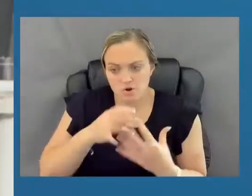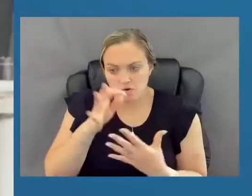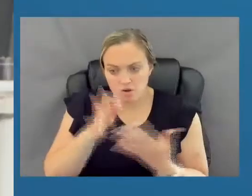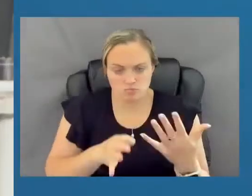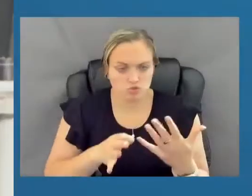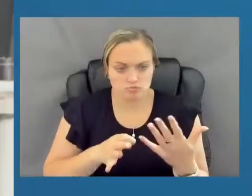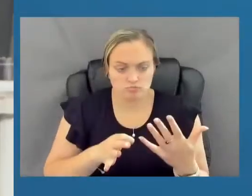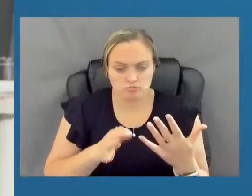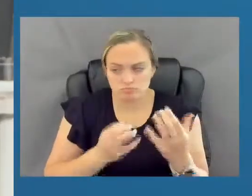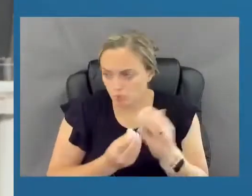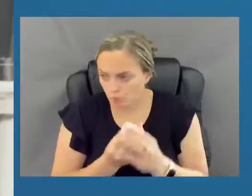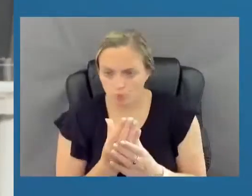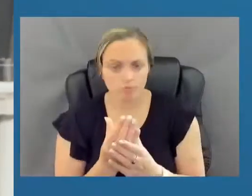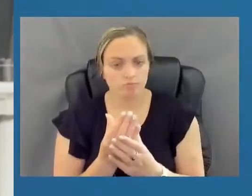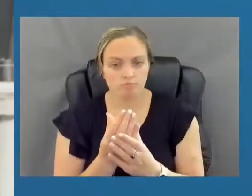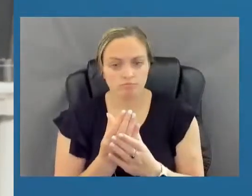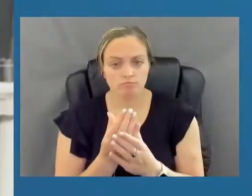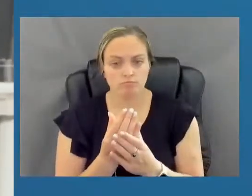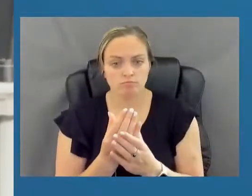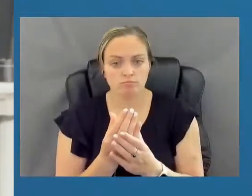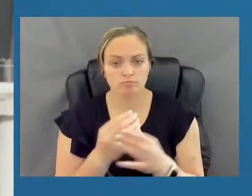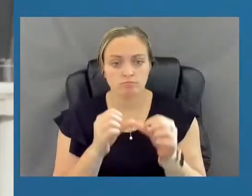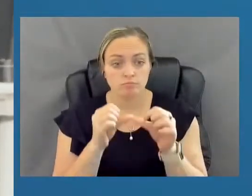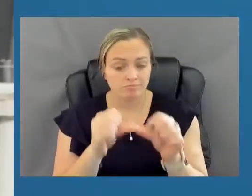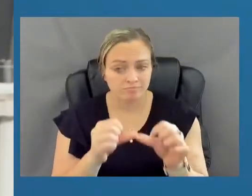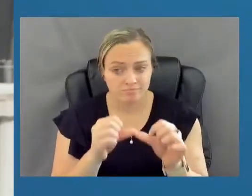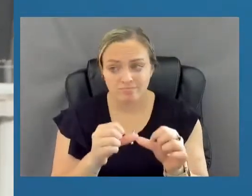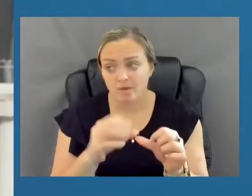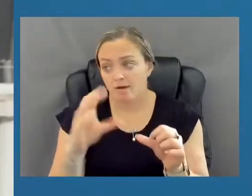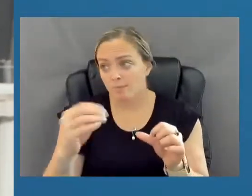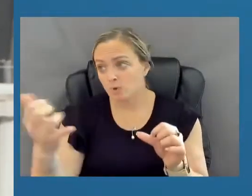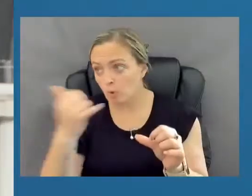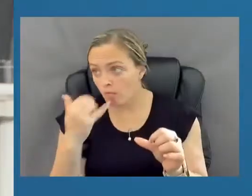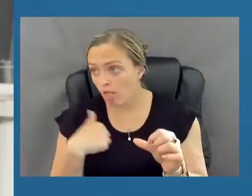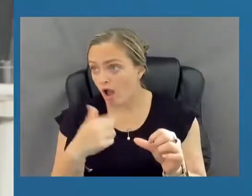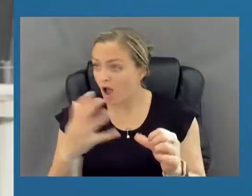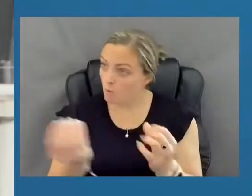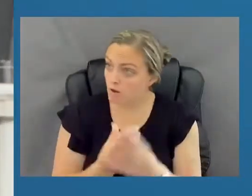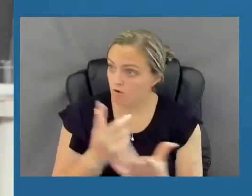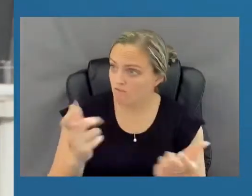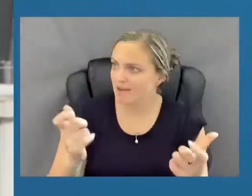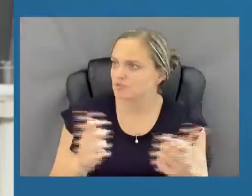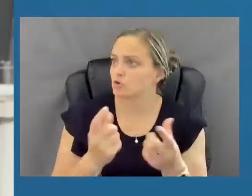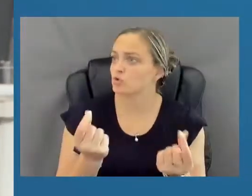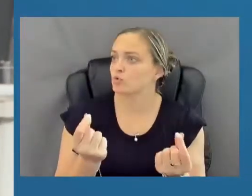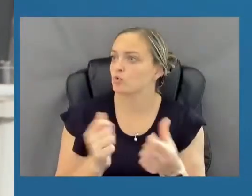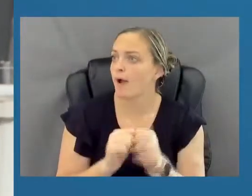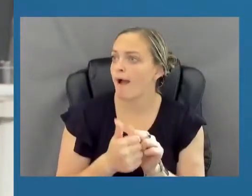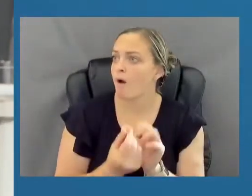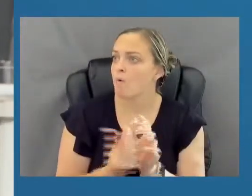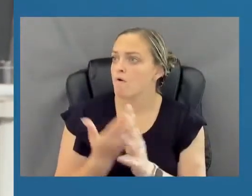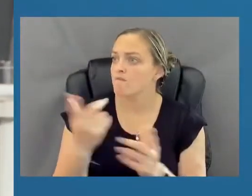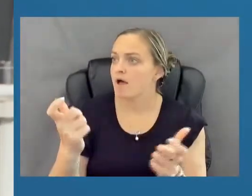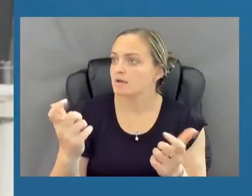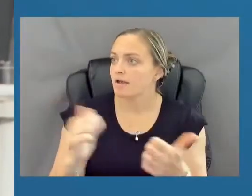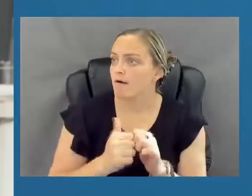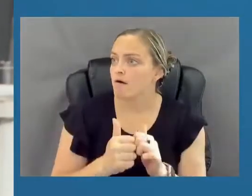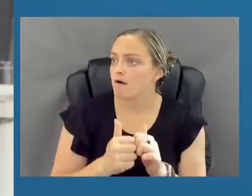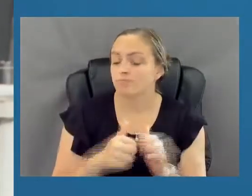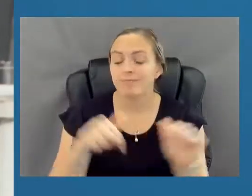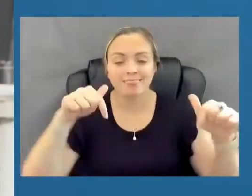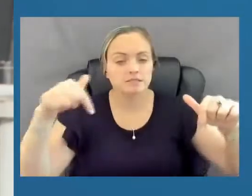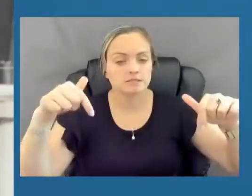growth. Constantly, companies are calling me now and saying, I want to grow faster. How do I grow faster? This is the way to do